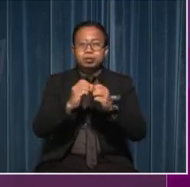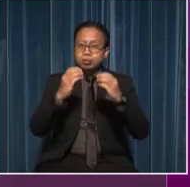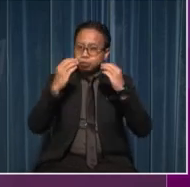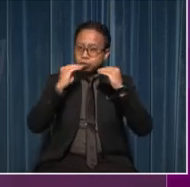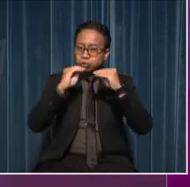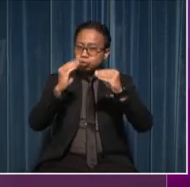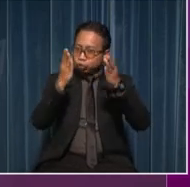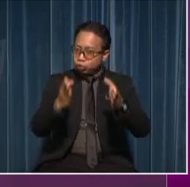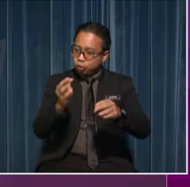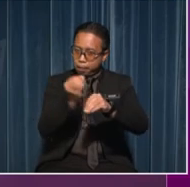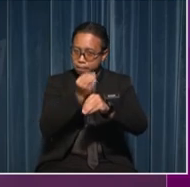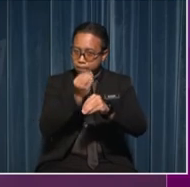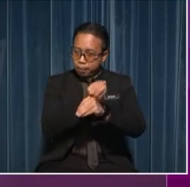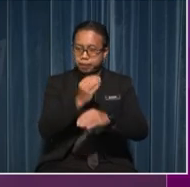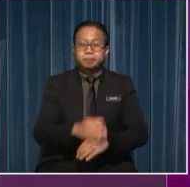mathematics teacher.